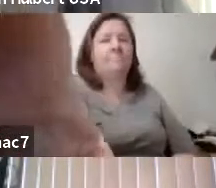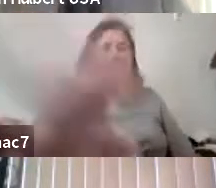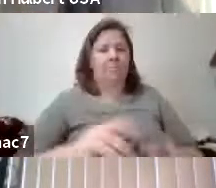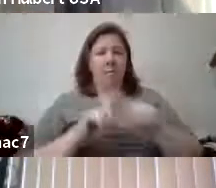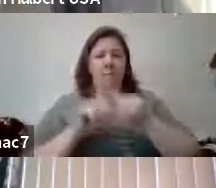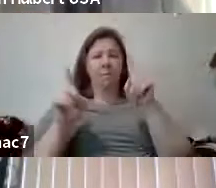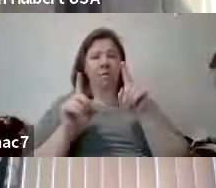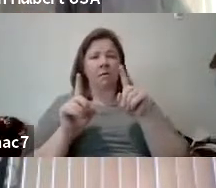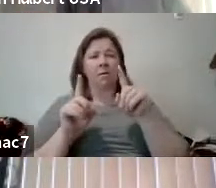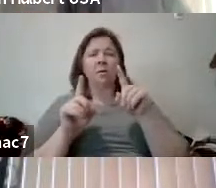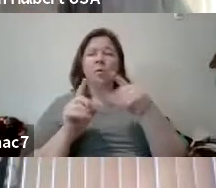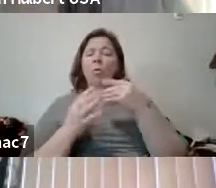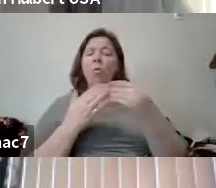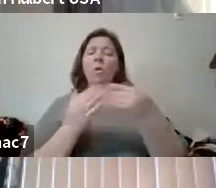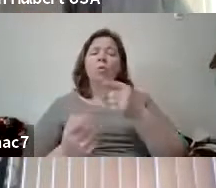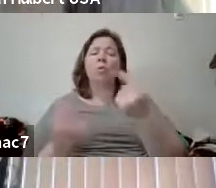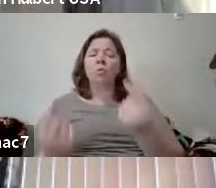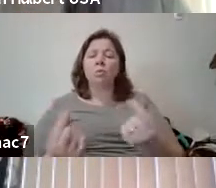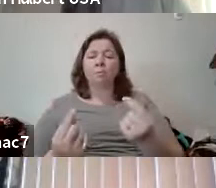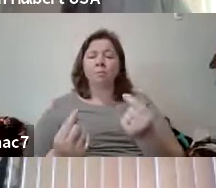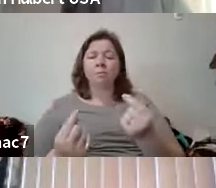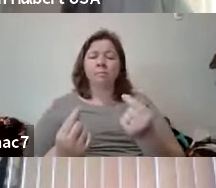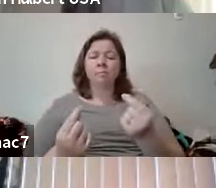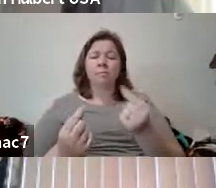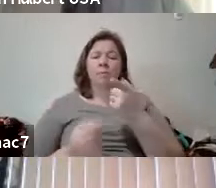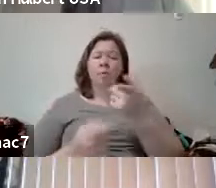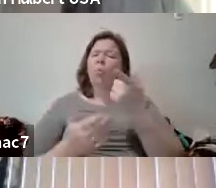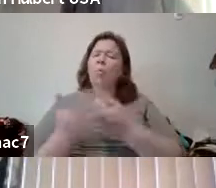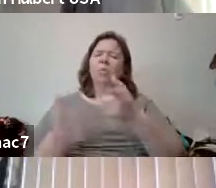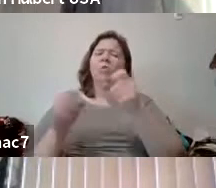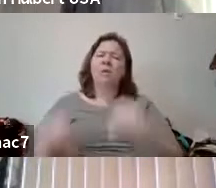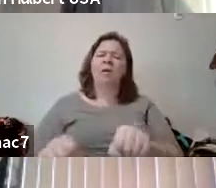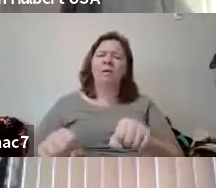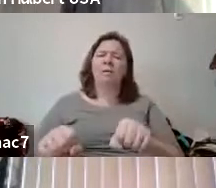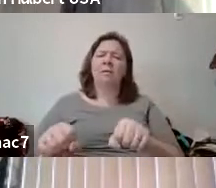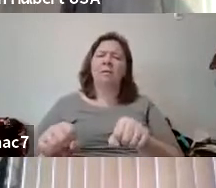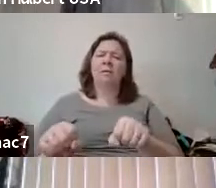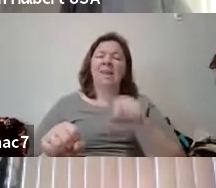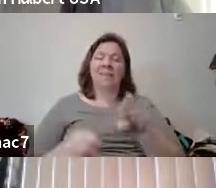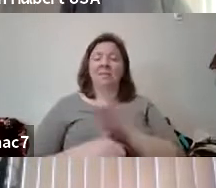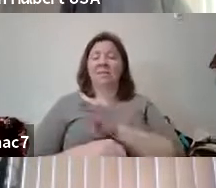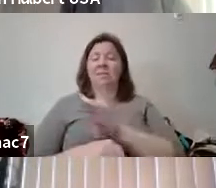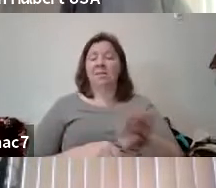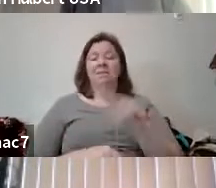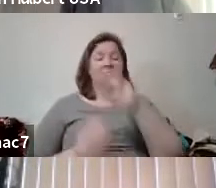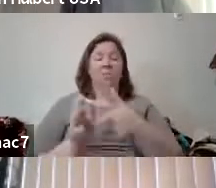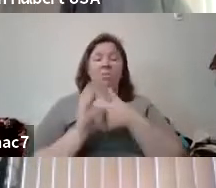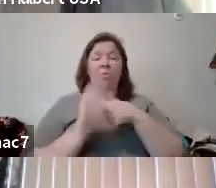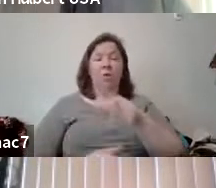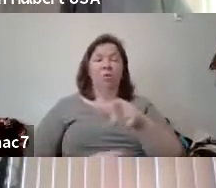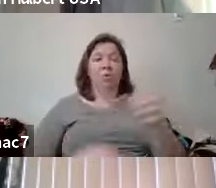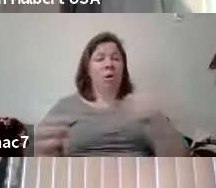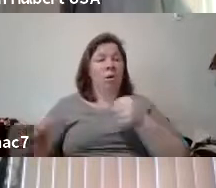you'll, whatever you do, all you got to do is whatever you can. This business does not require you to